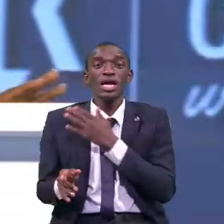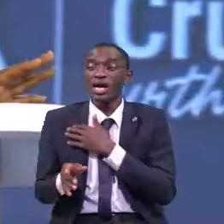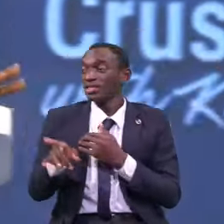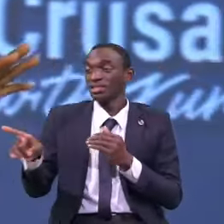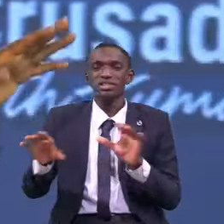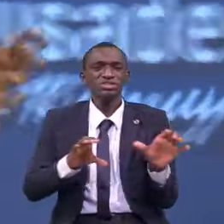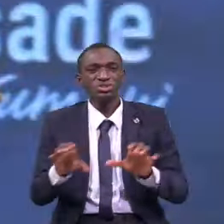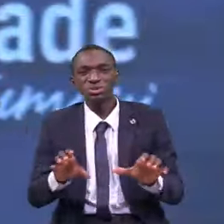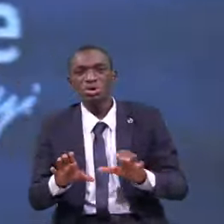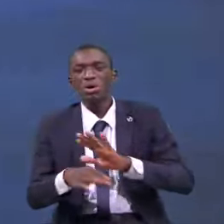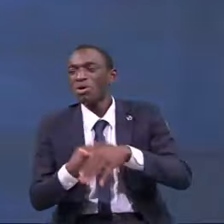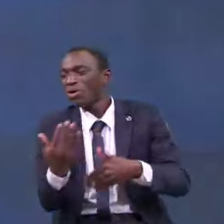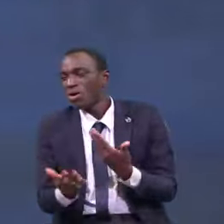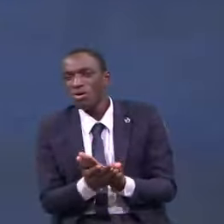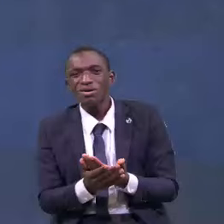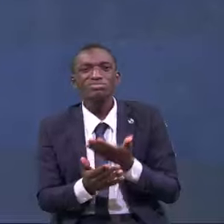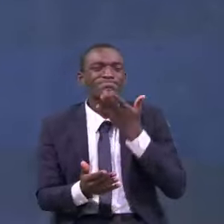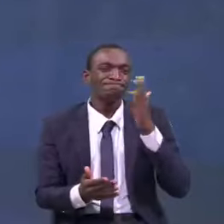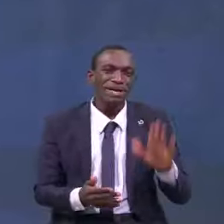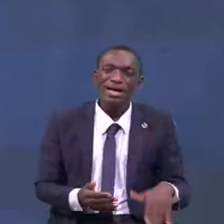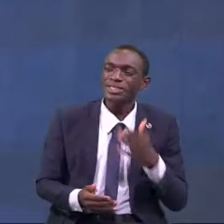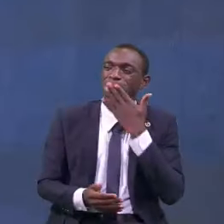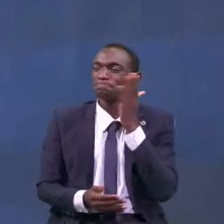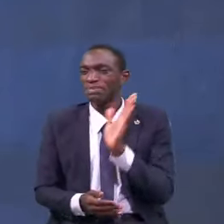all sorts of evil things.